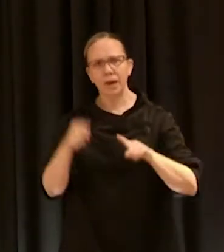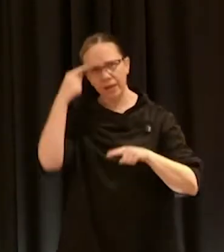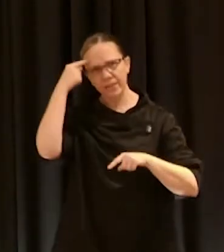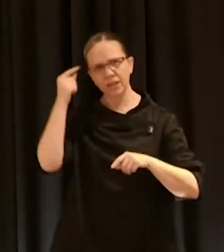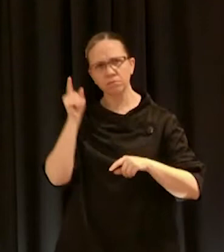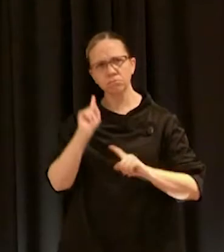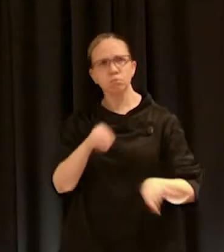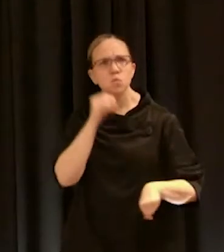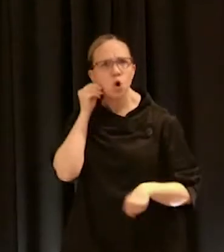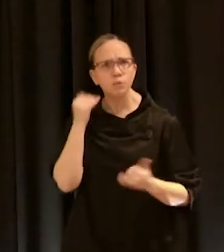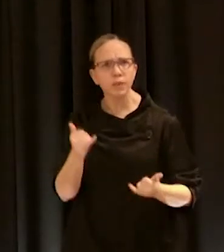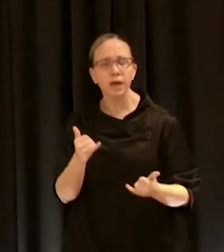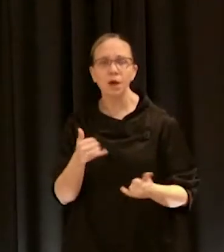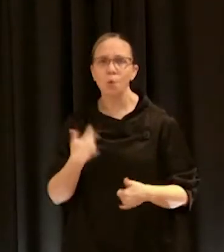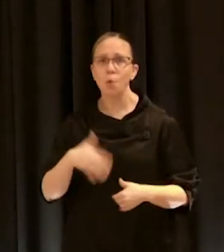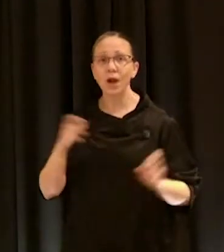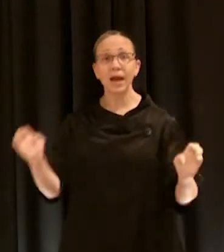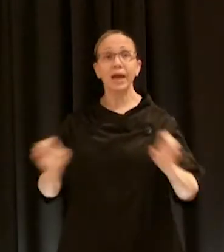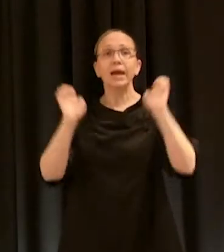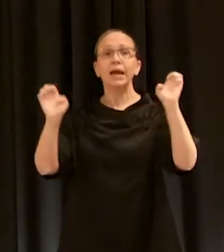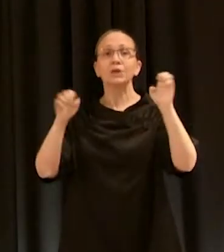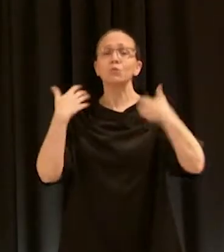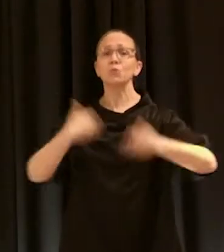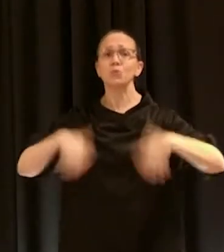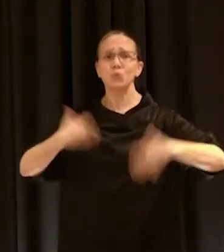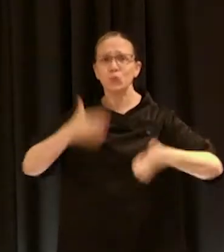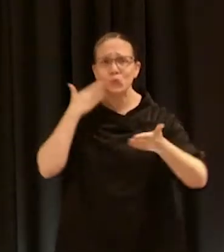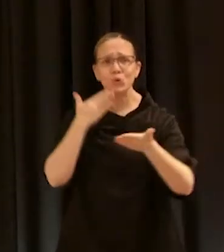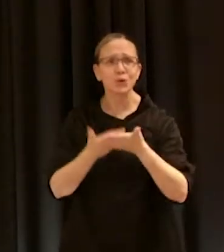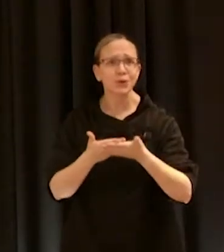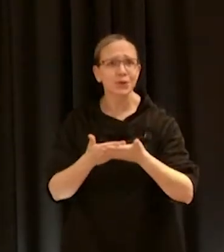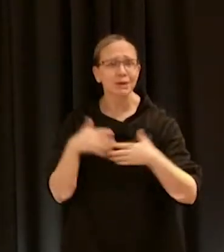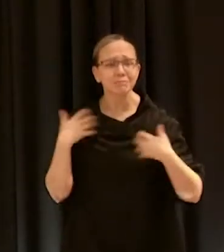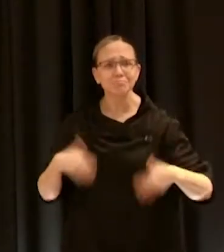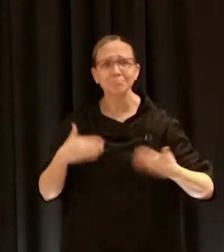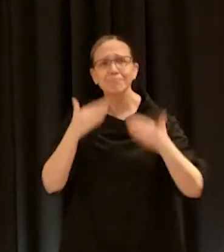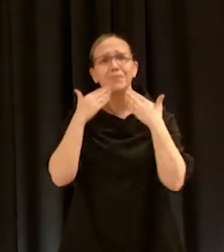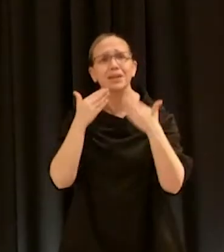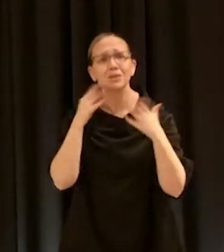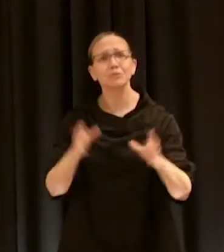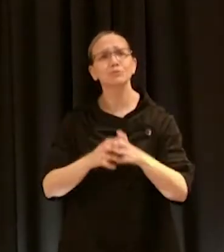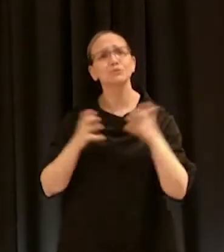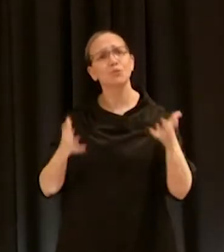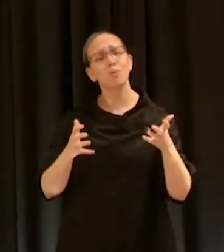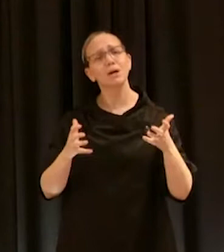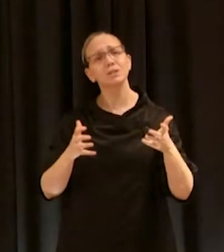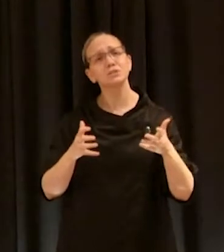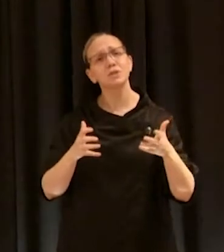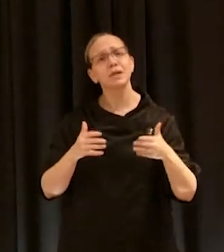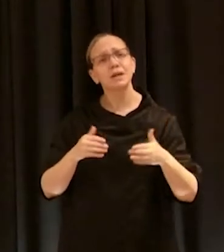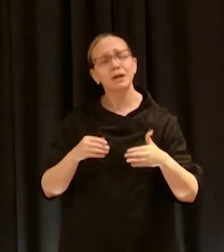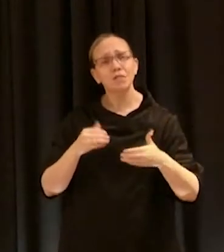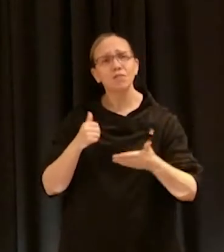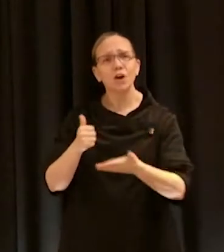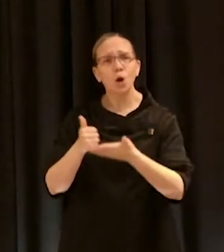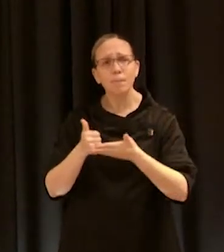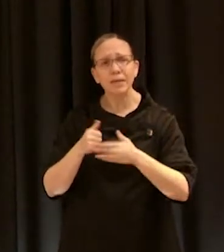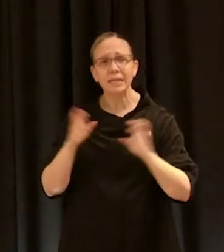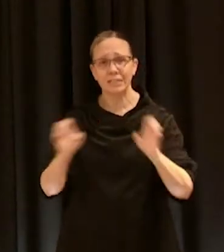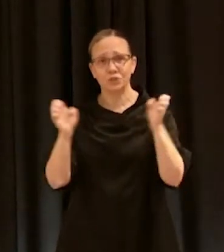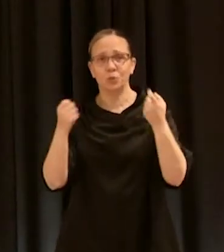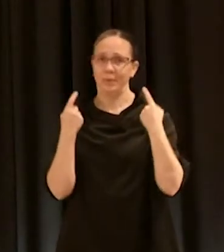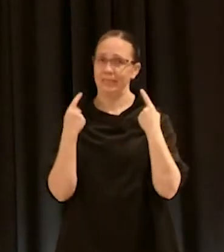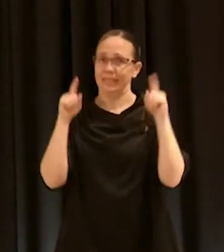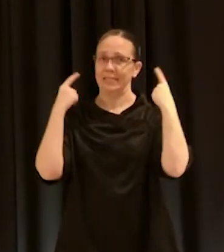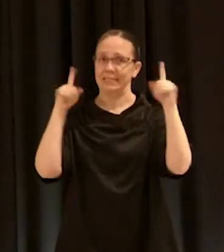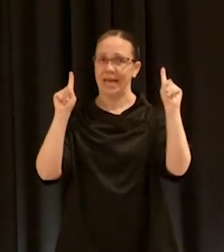today. And man, Easter was just as good as it could be around here. So thank you so much for making Easter a